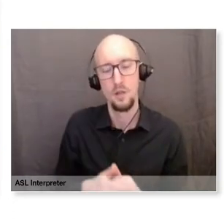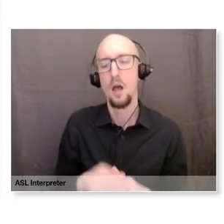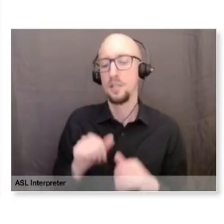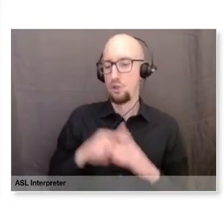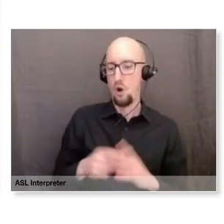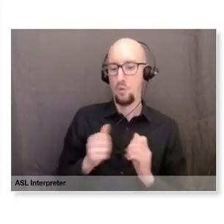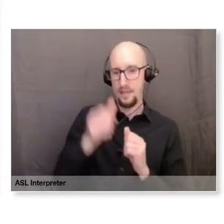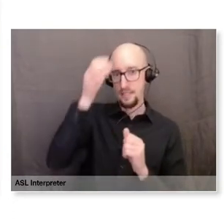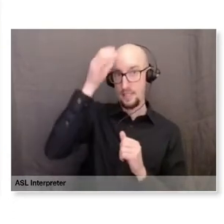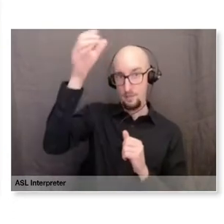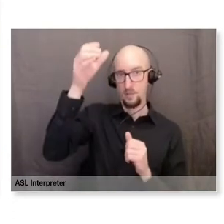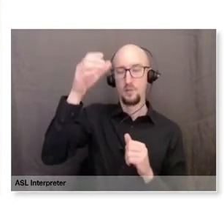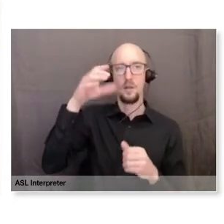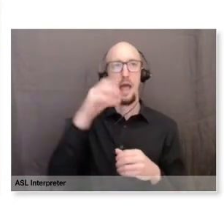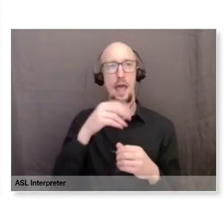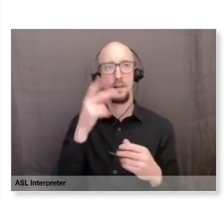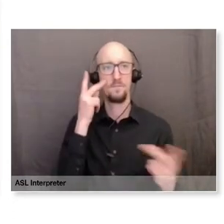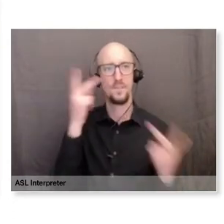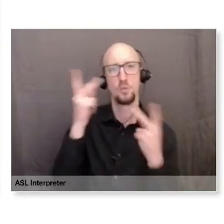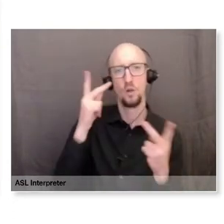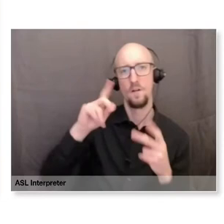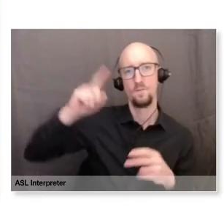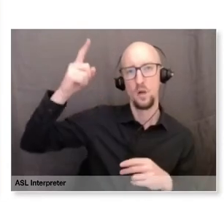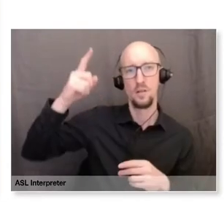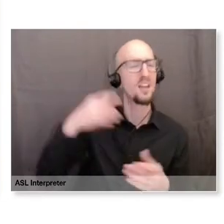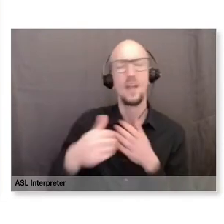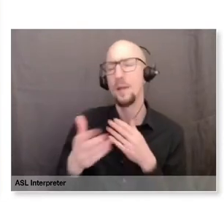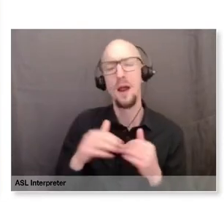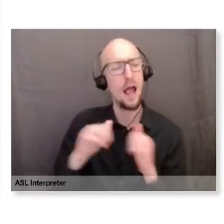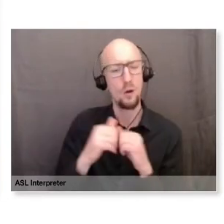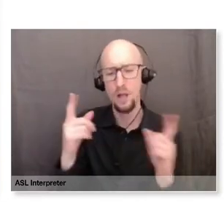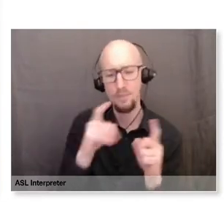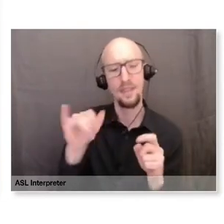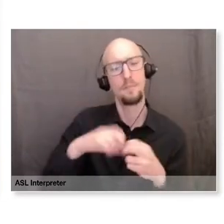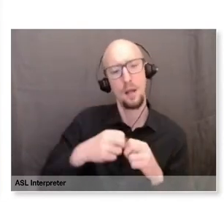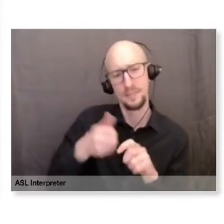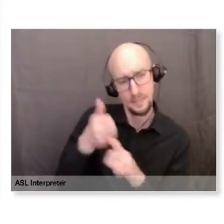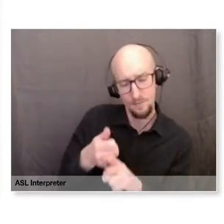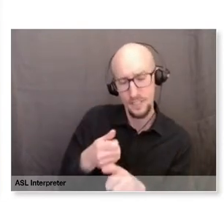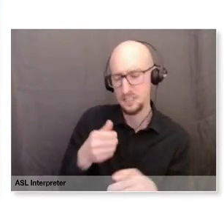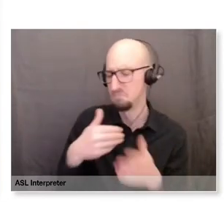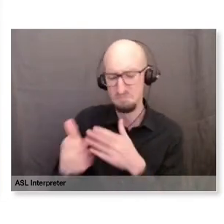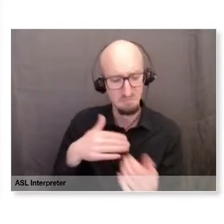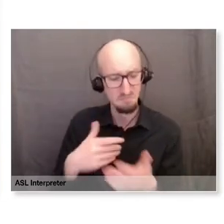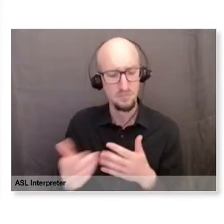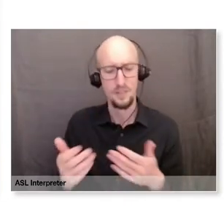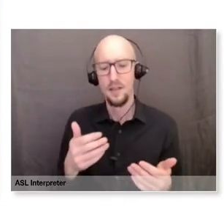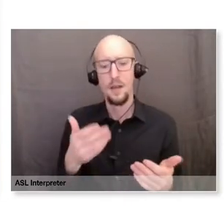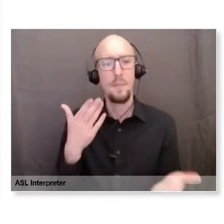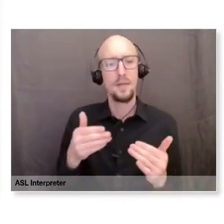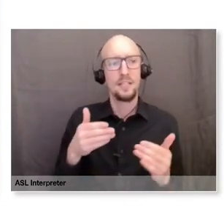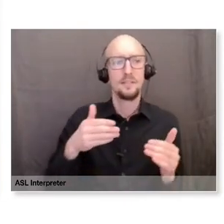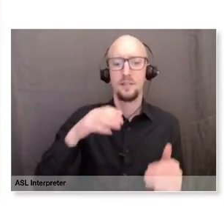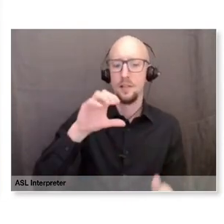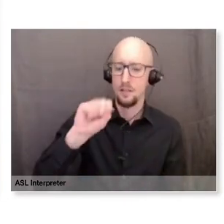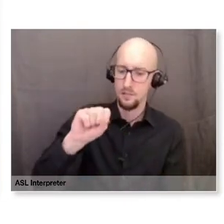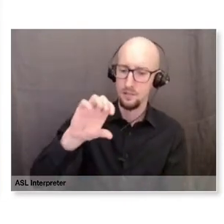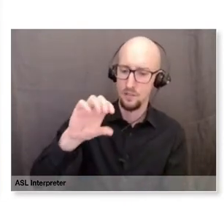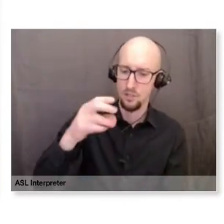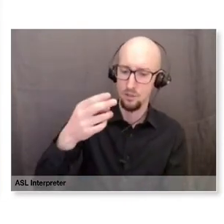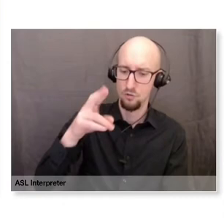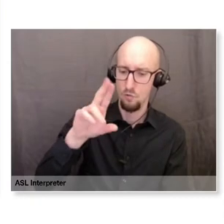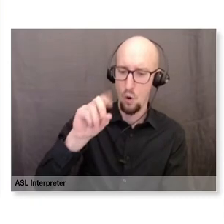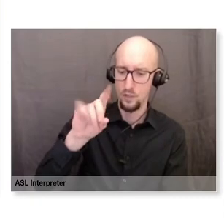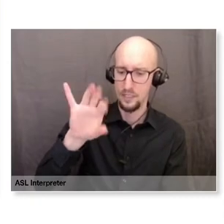and artful first. It doesn't matter how complicated the problem is, whether or not it is Schrodinger's cat. And I don't know how Priya feels about that.